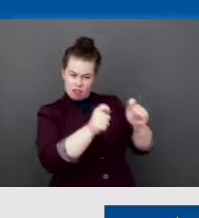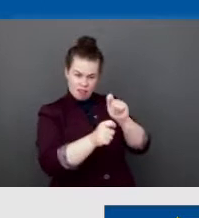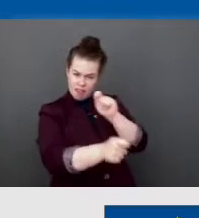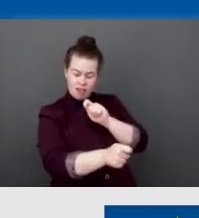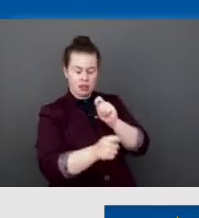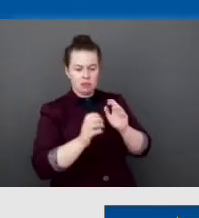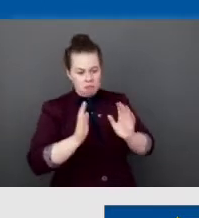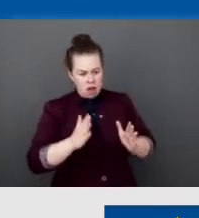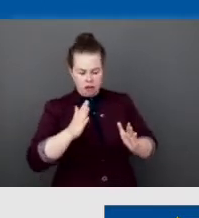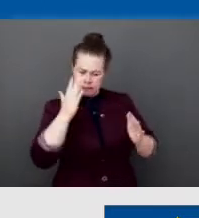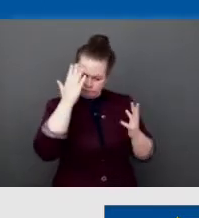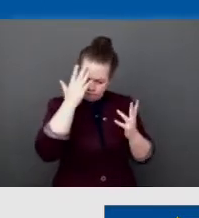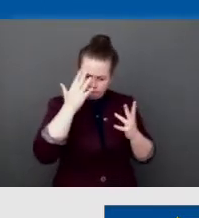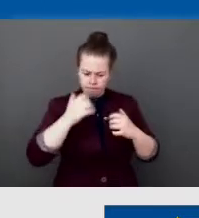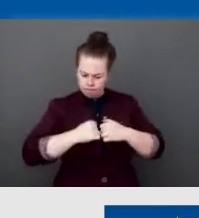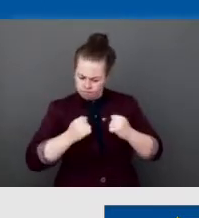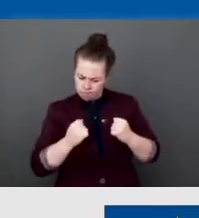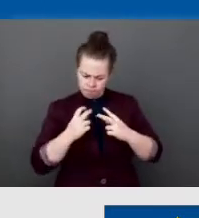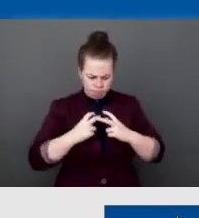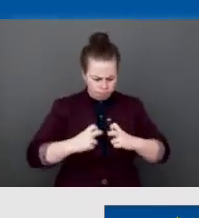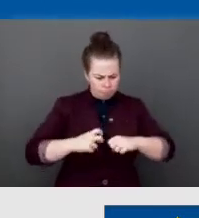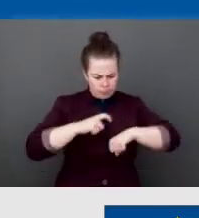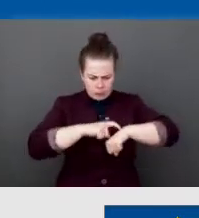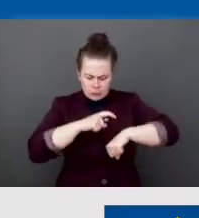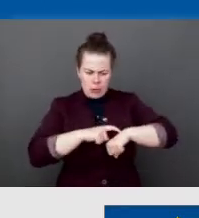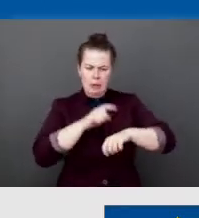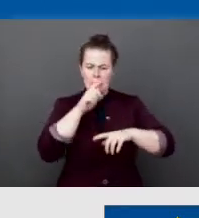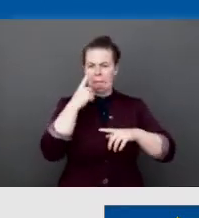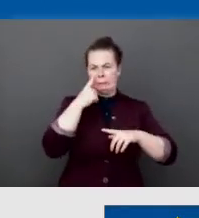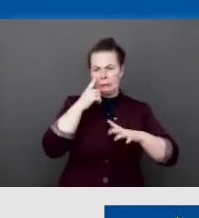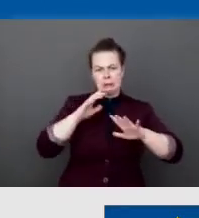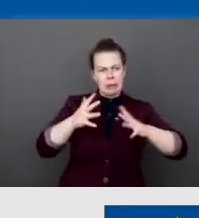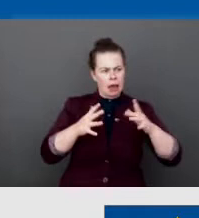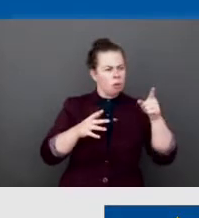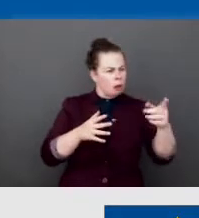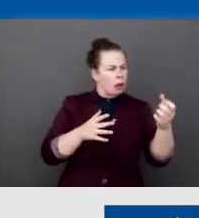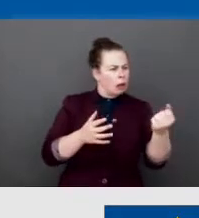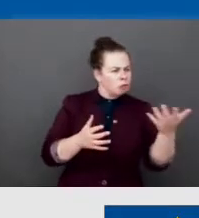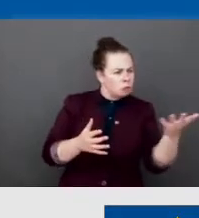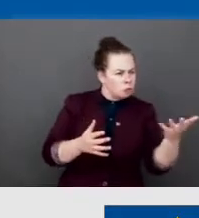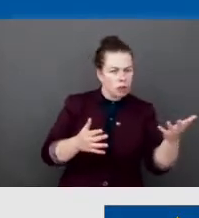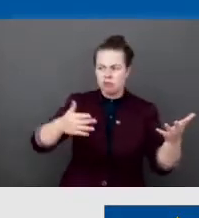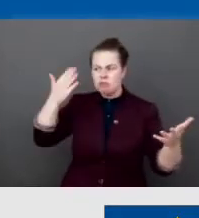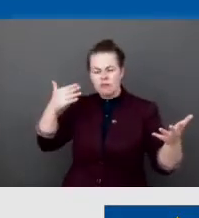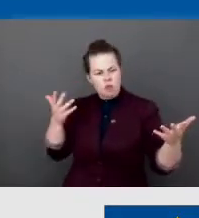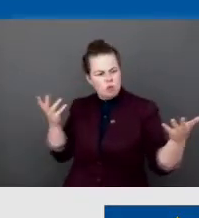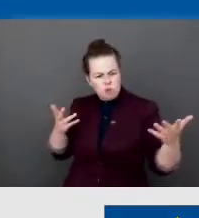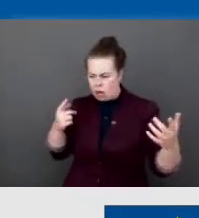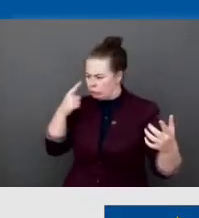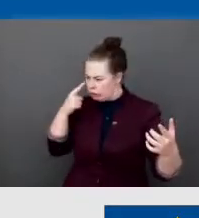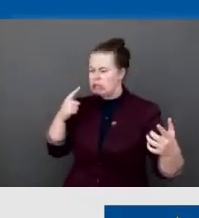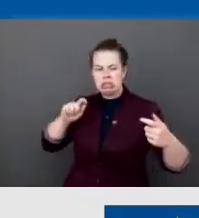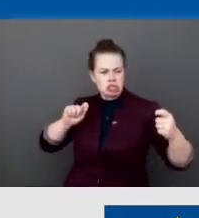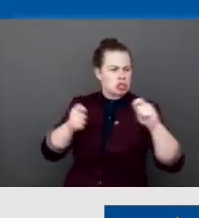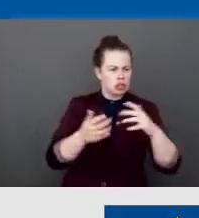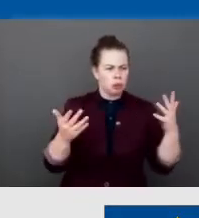there may be a lot of conflicts to be resolved in terms of eliminating duplication and what people have previously